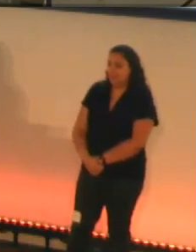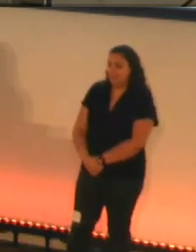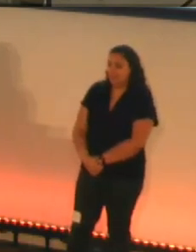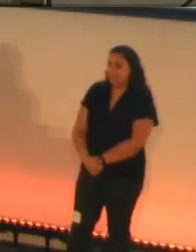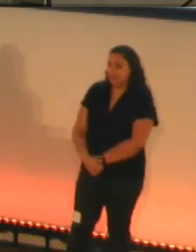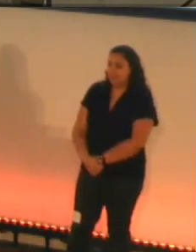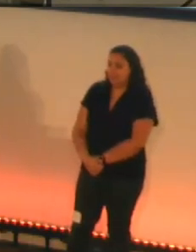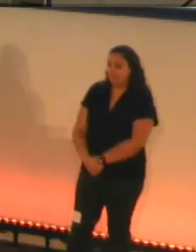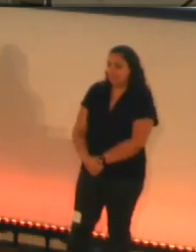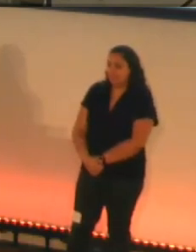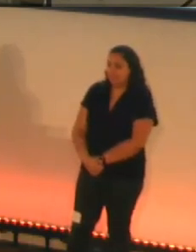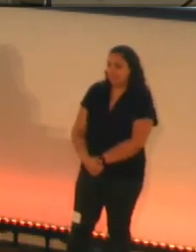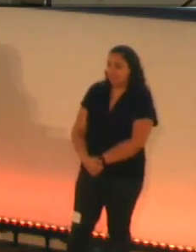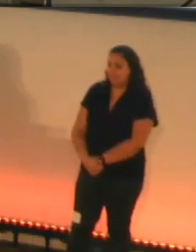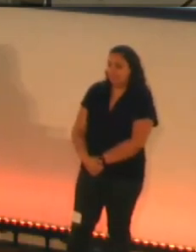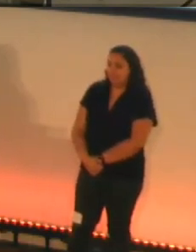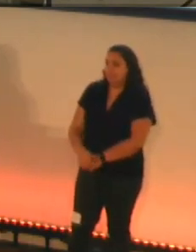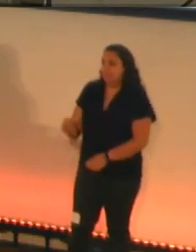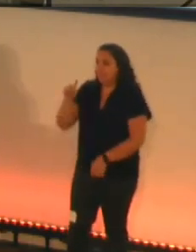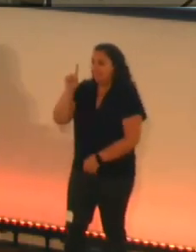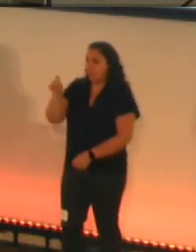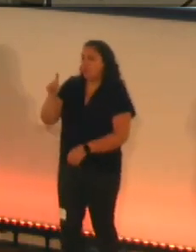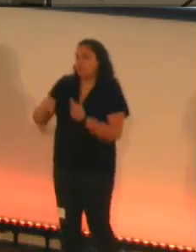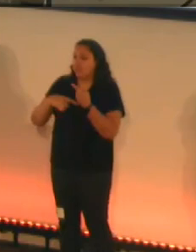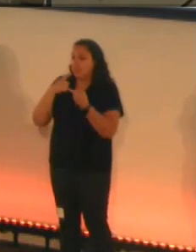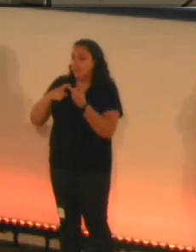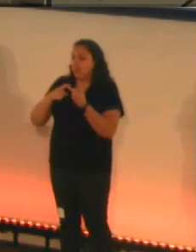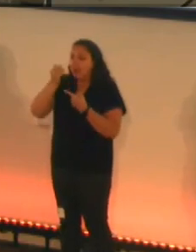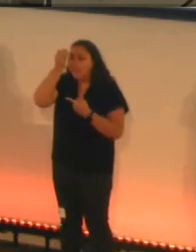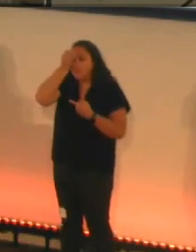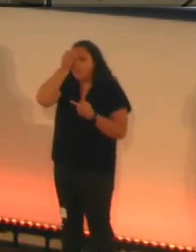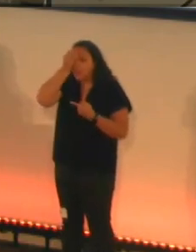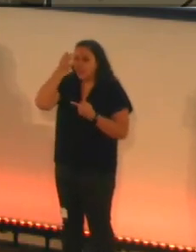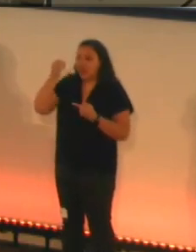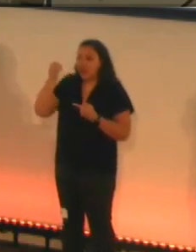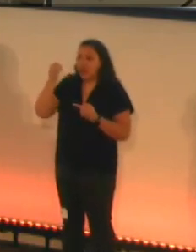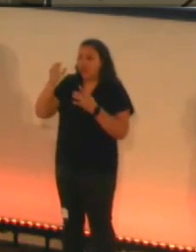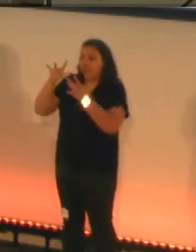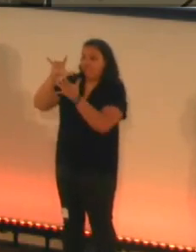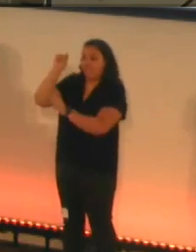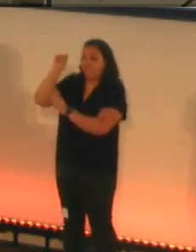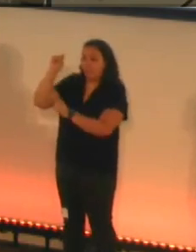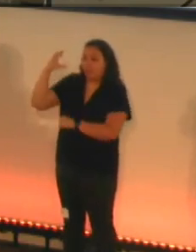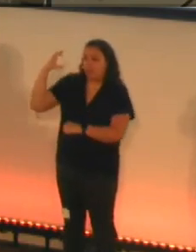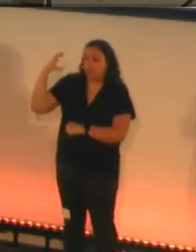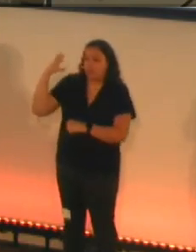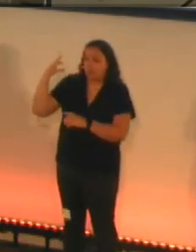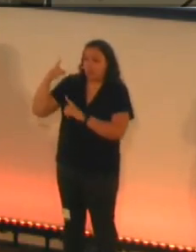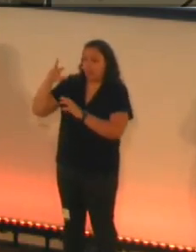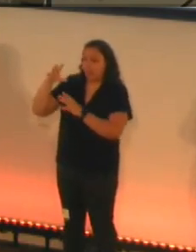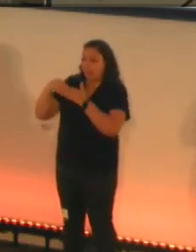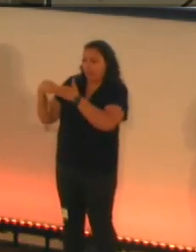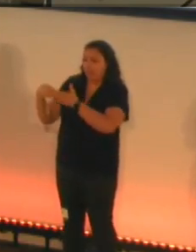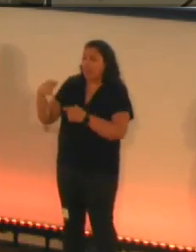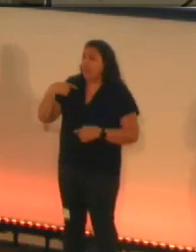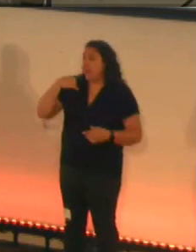Hi. I have a question again about like the parrot and the invisible guide. I was wondering whether, I imagine that if